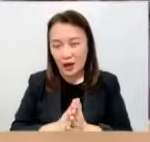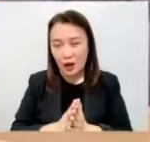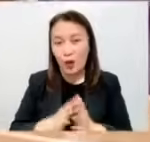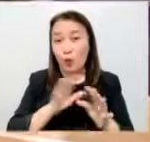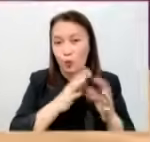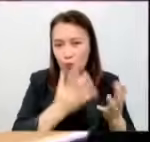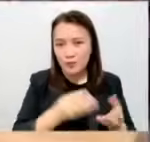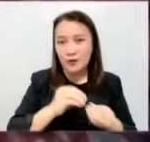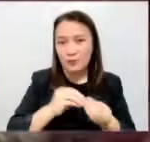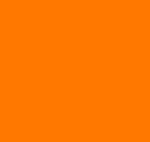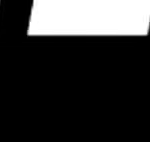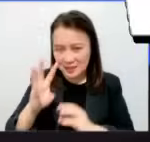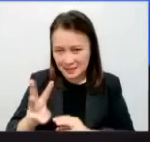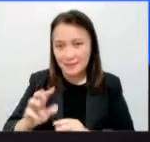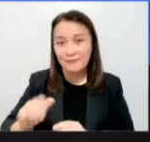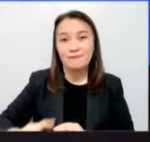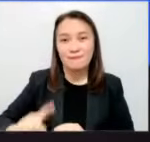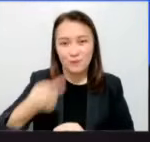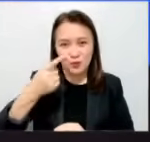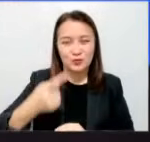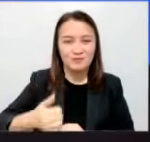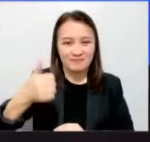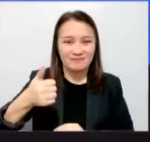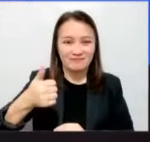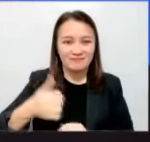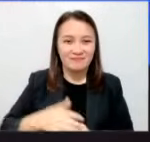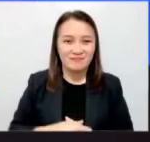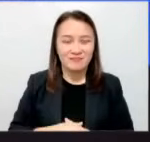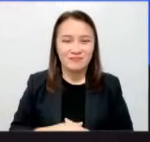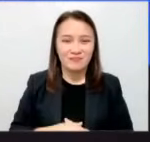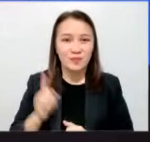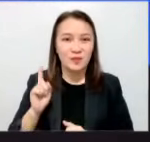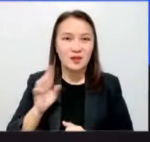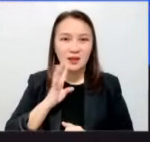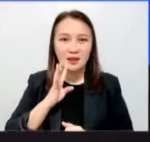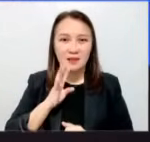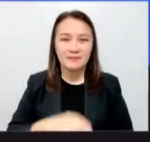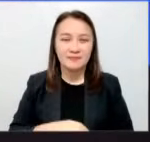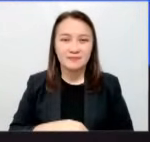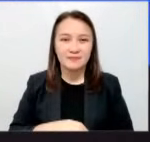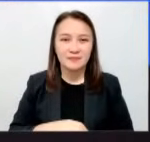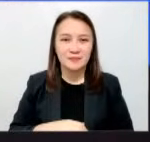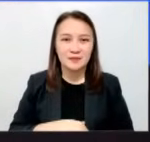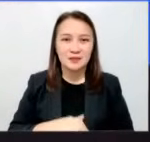Latvia sa unang laro nila. We're not going to expand the pool.